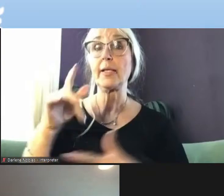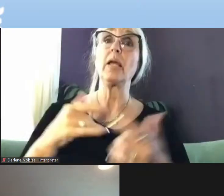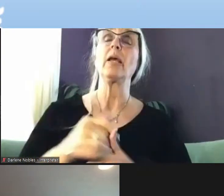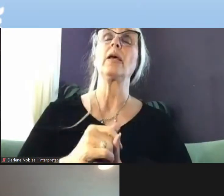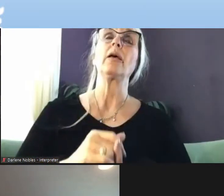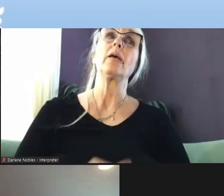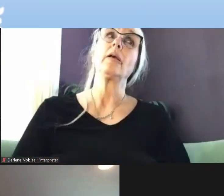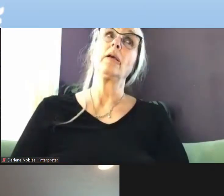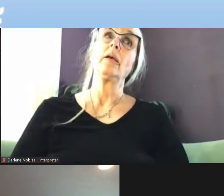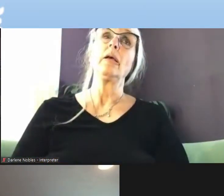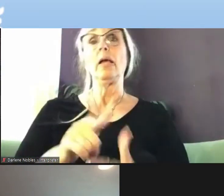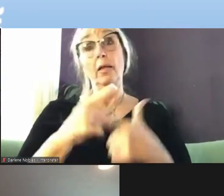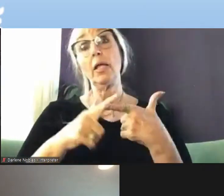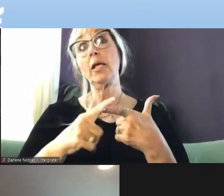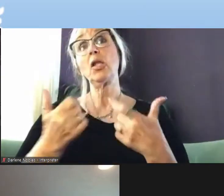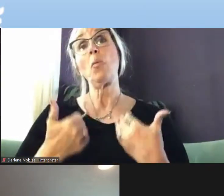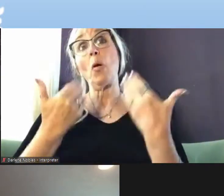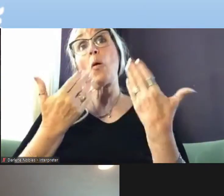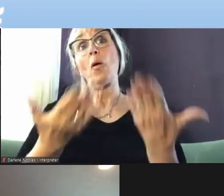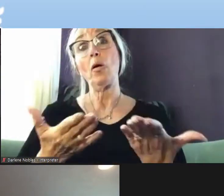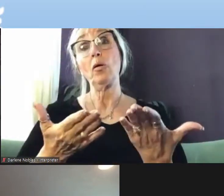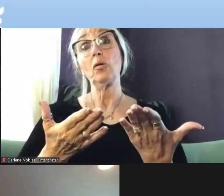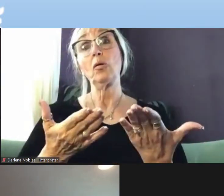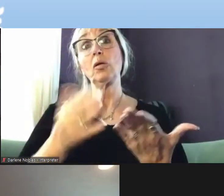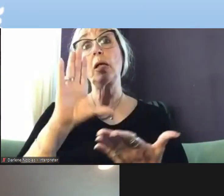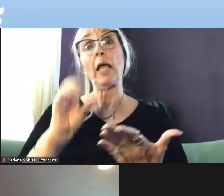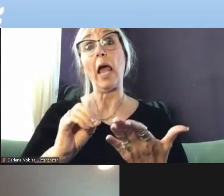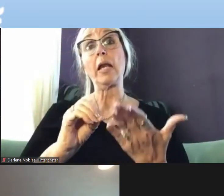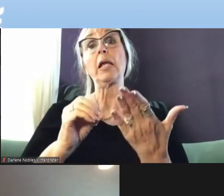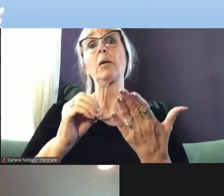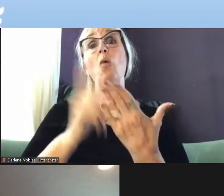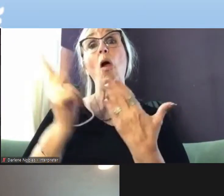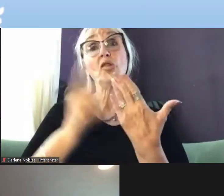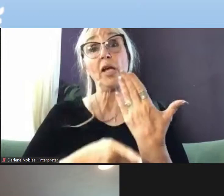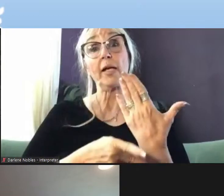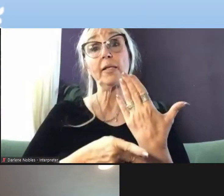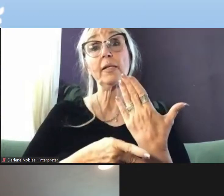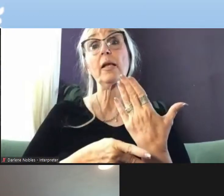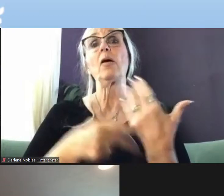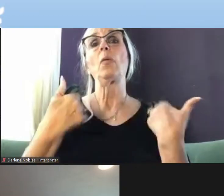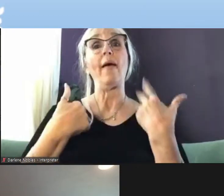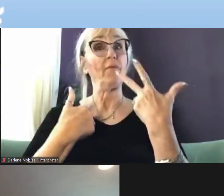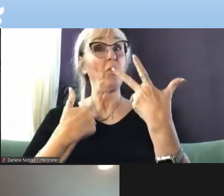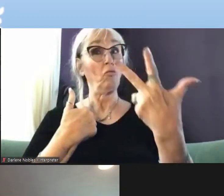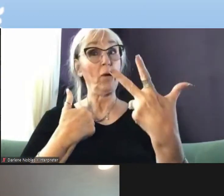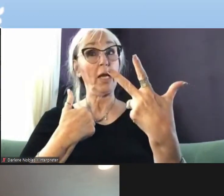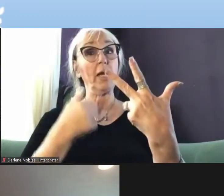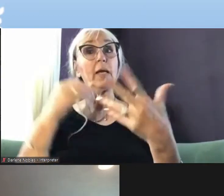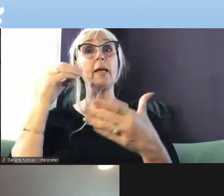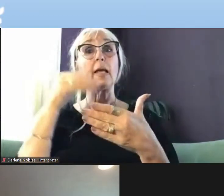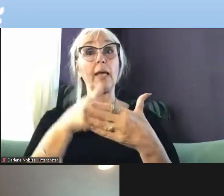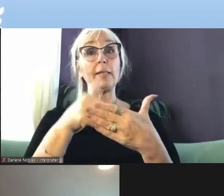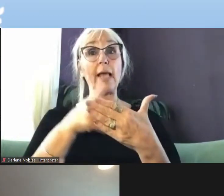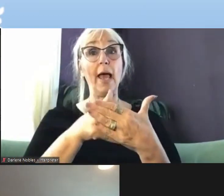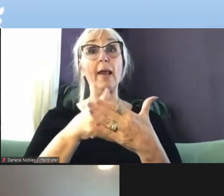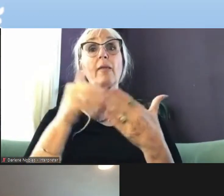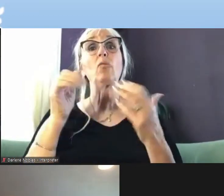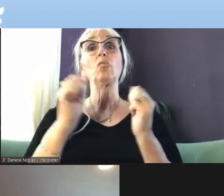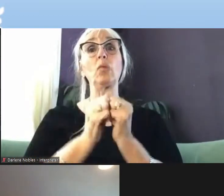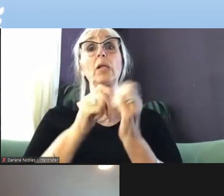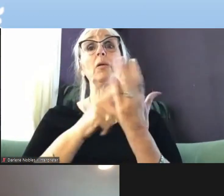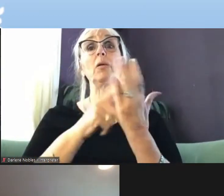Then you go to proposed county projects, and we have 3 in there. The HABAC project,